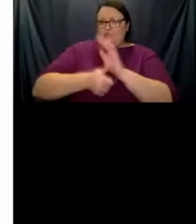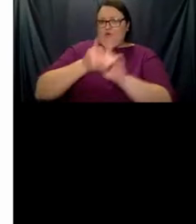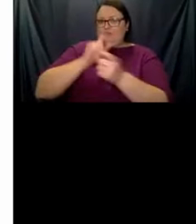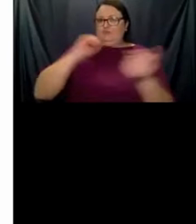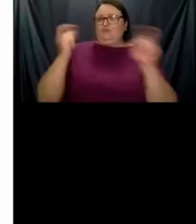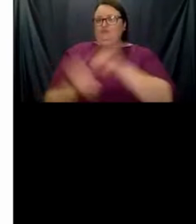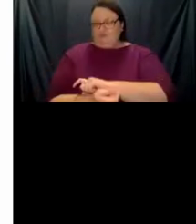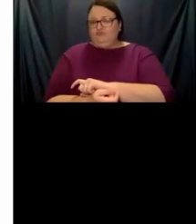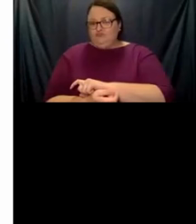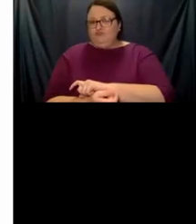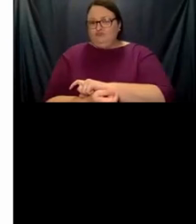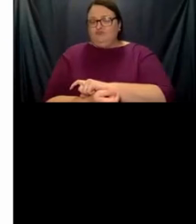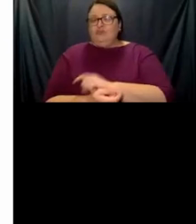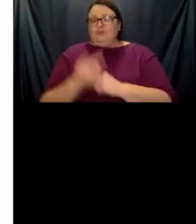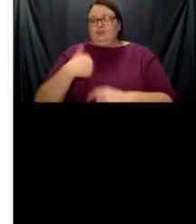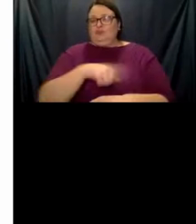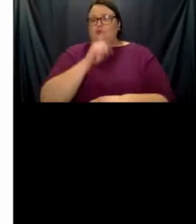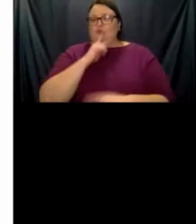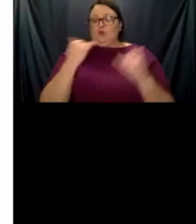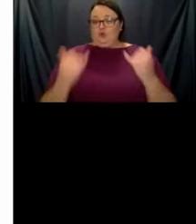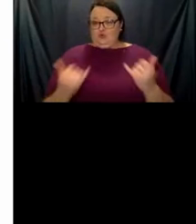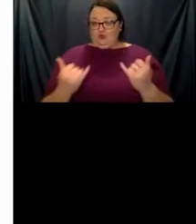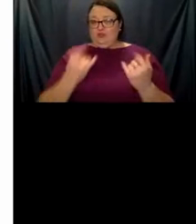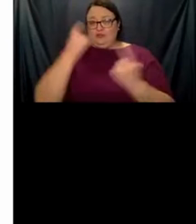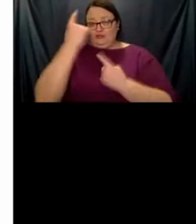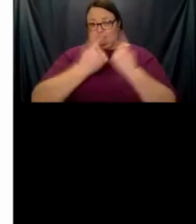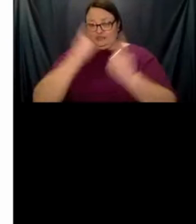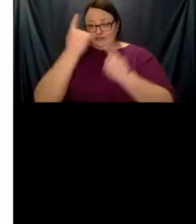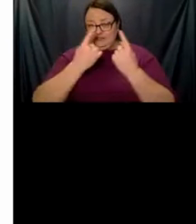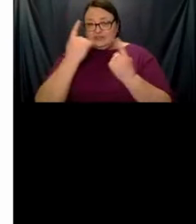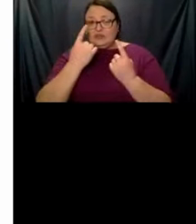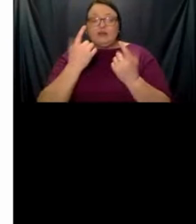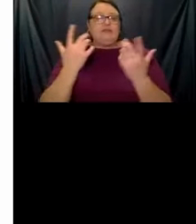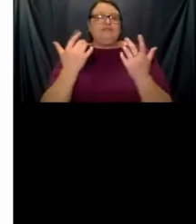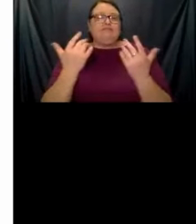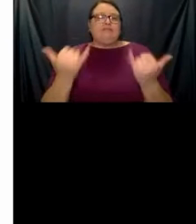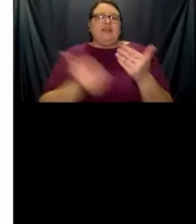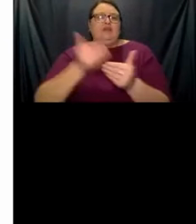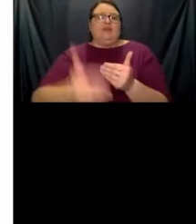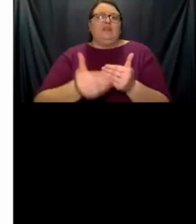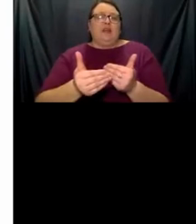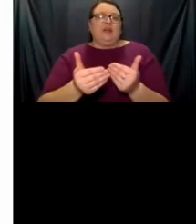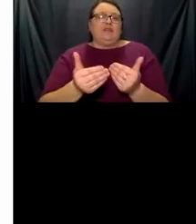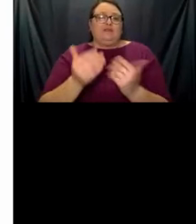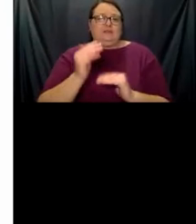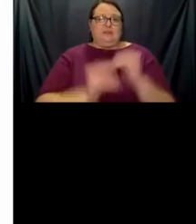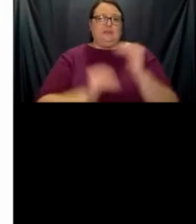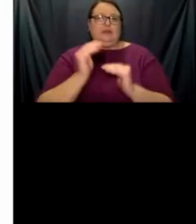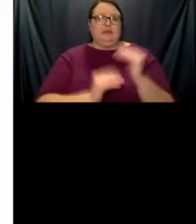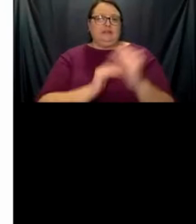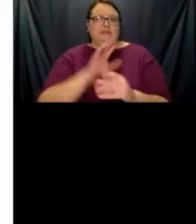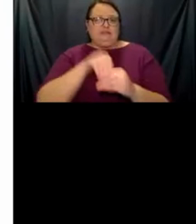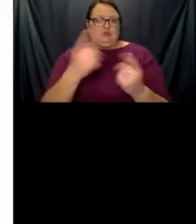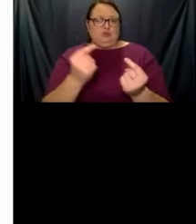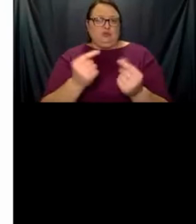And so we are currently considering what the next phase of the building will be, but